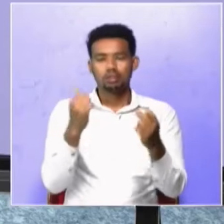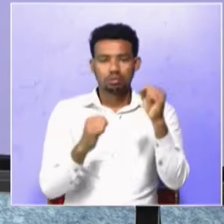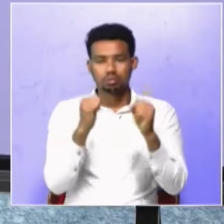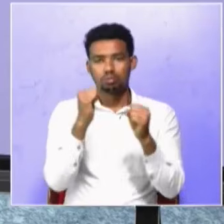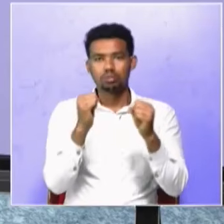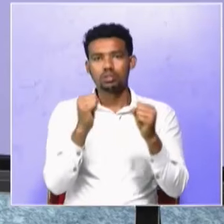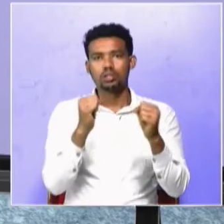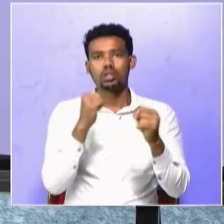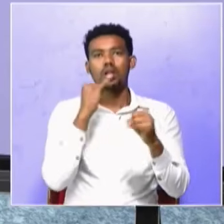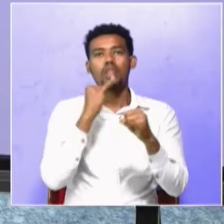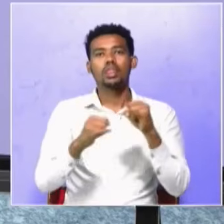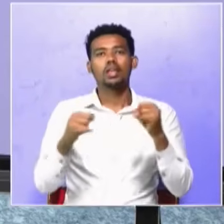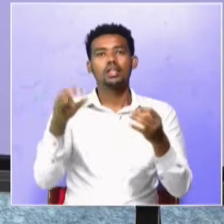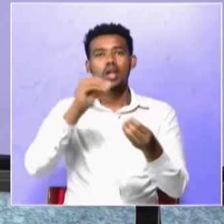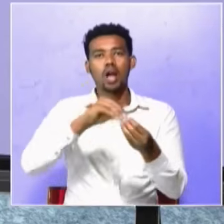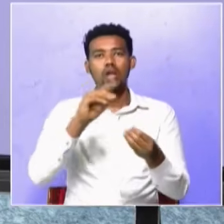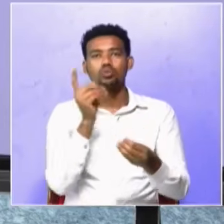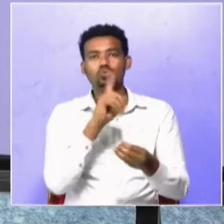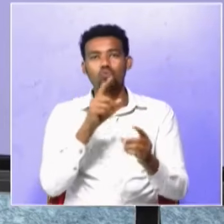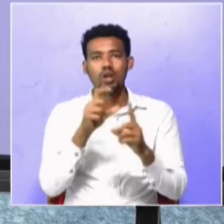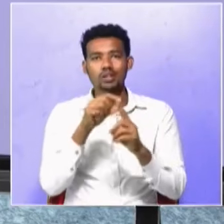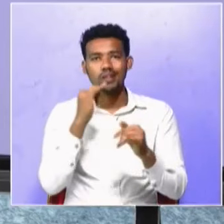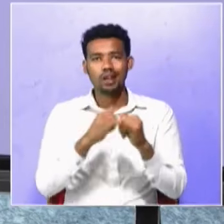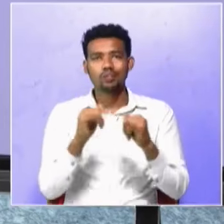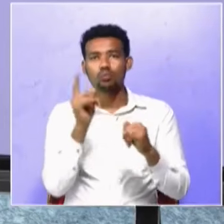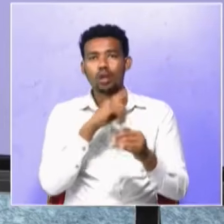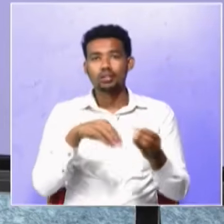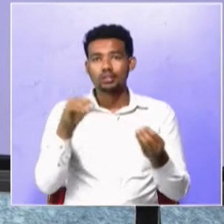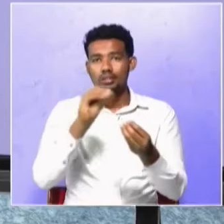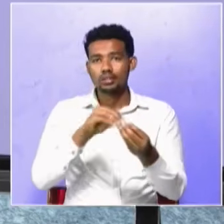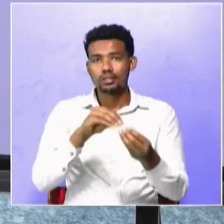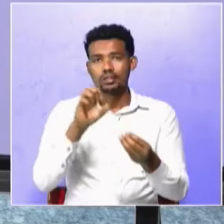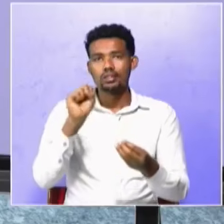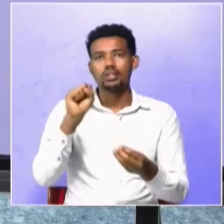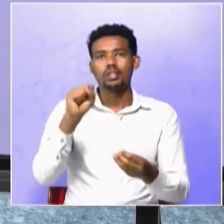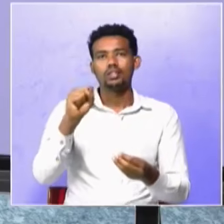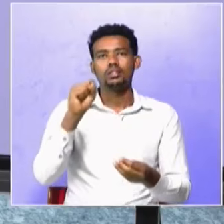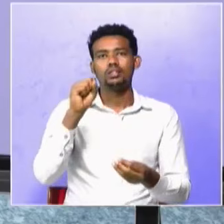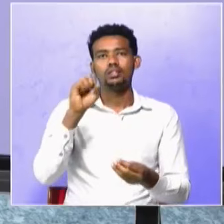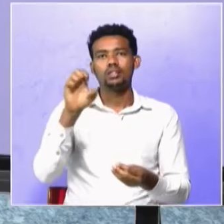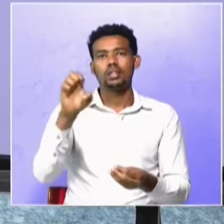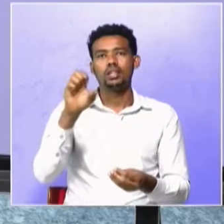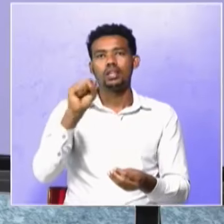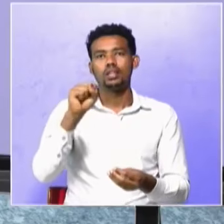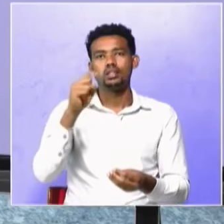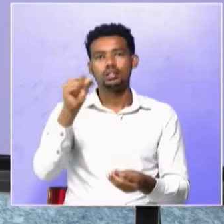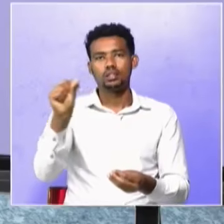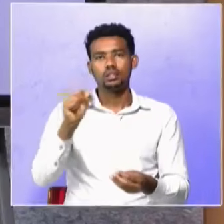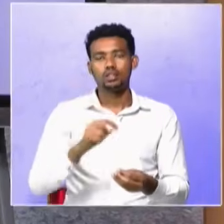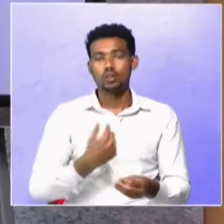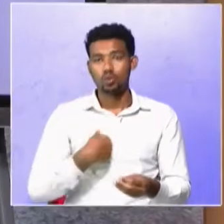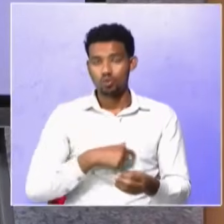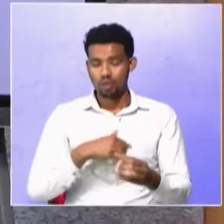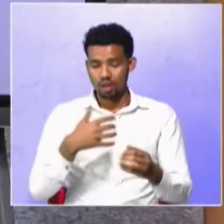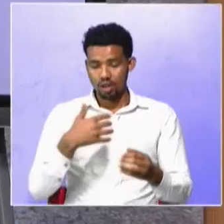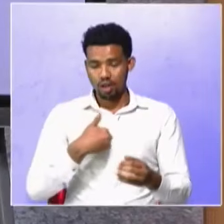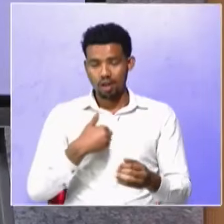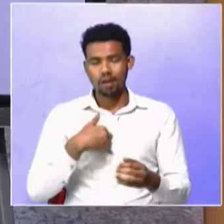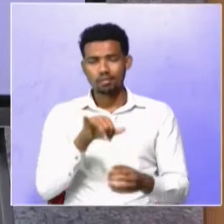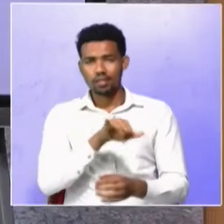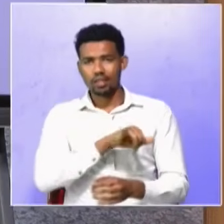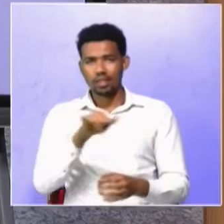Big, biggest. Wide, widest. Small, smallest. And also we can have the same like